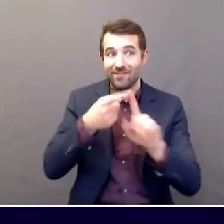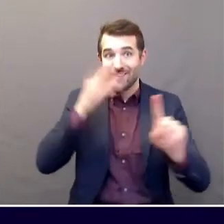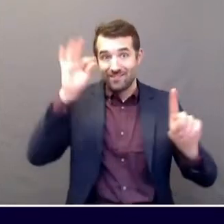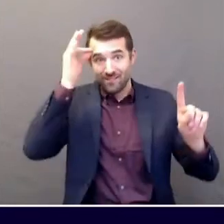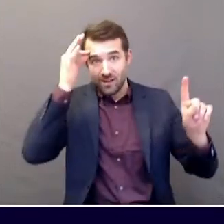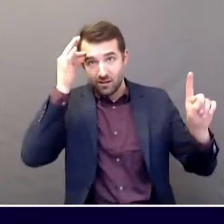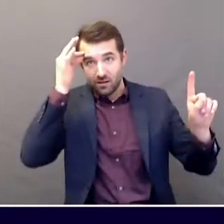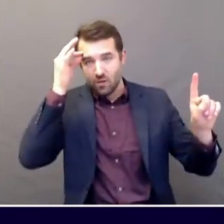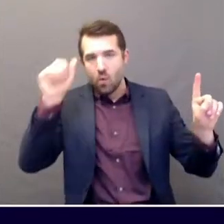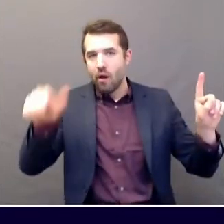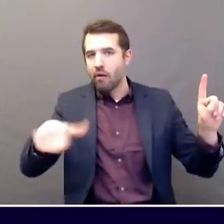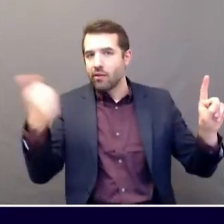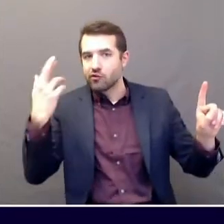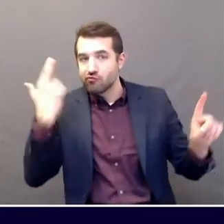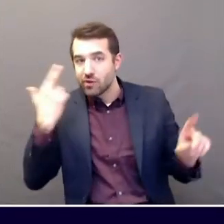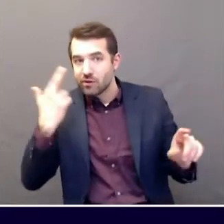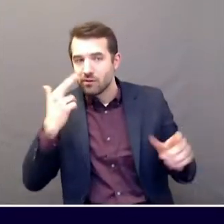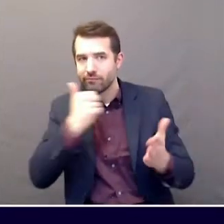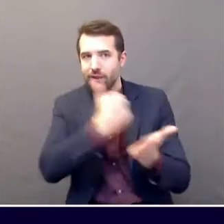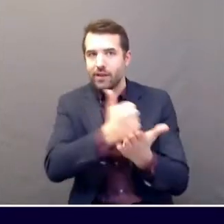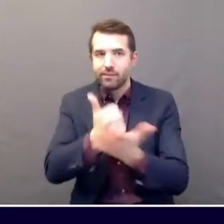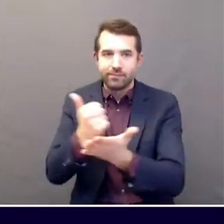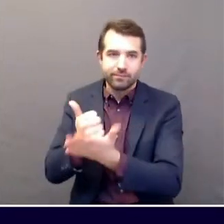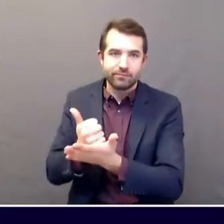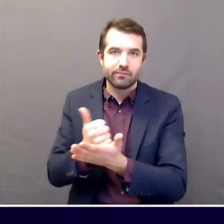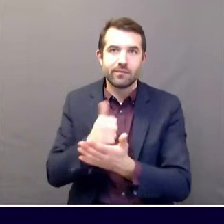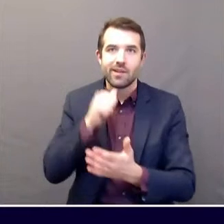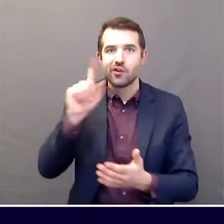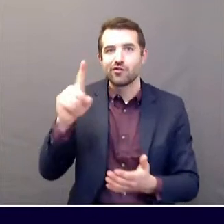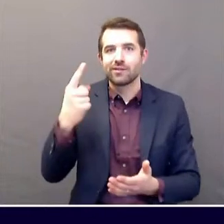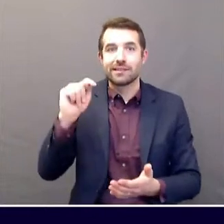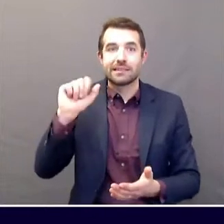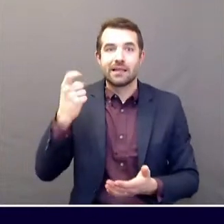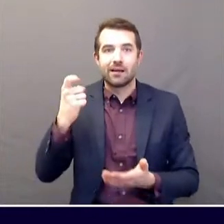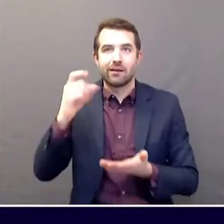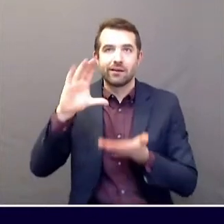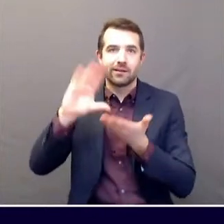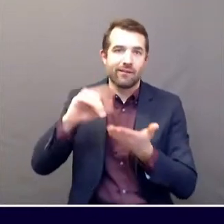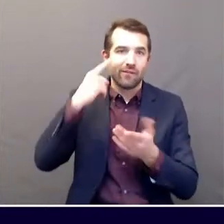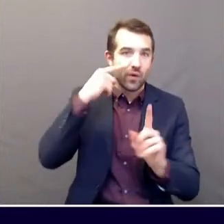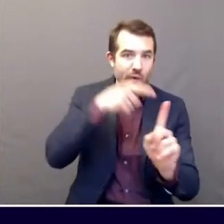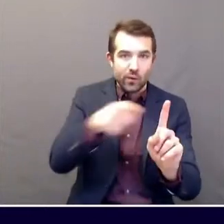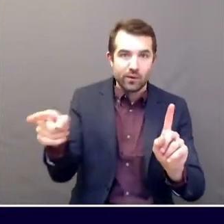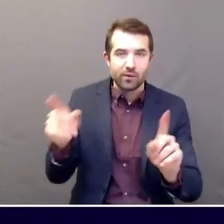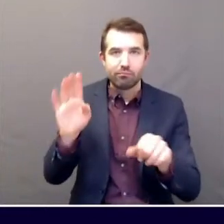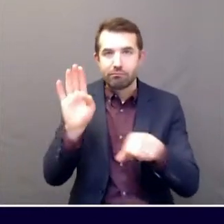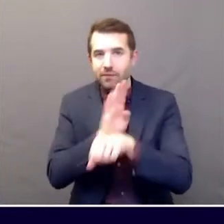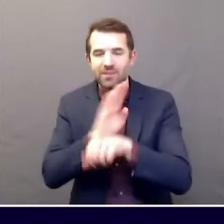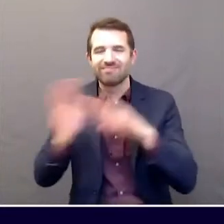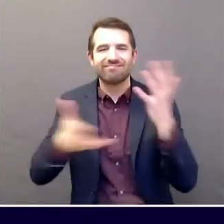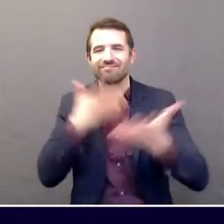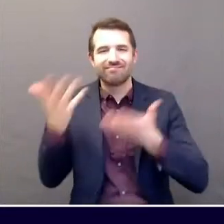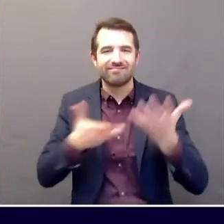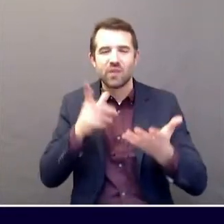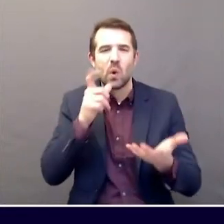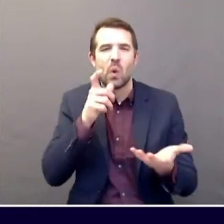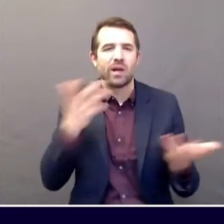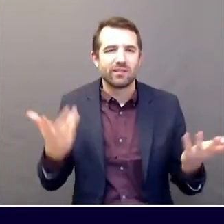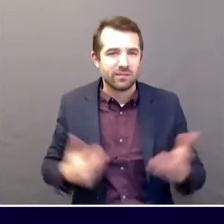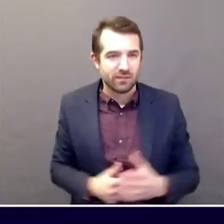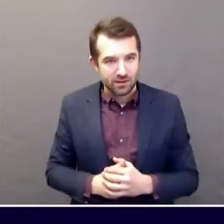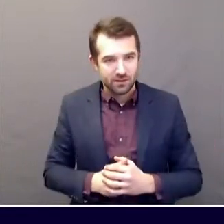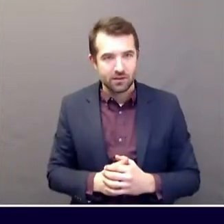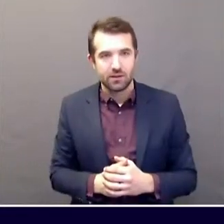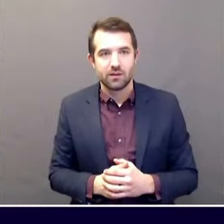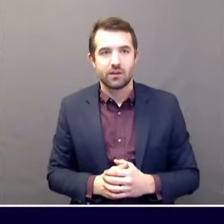recovery than additional tax breaks for grants that are already tax deductible if they're used for business expenses? Thanks, Evan. No, well,